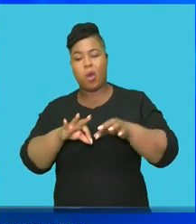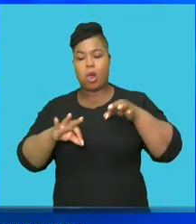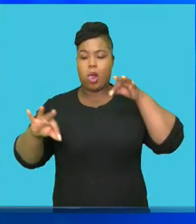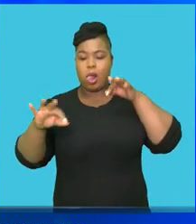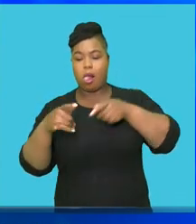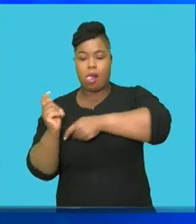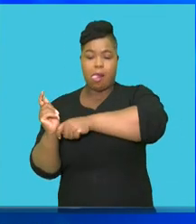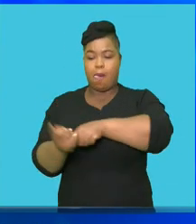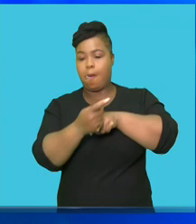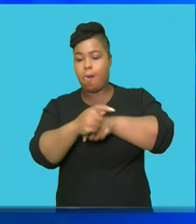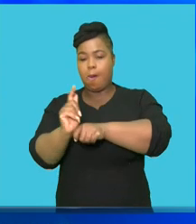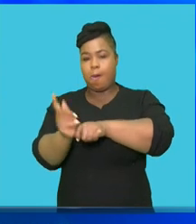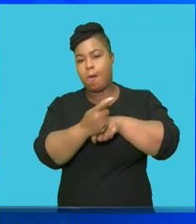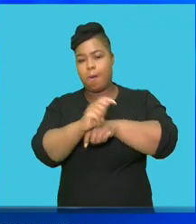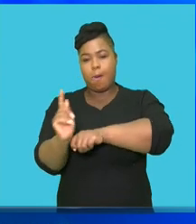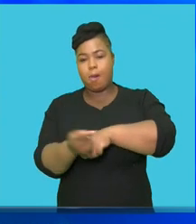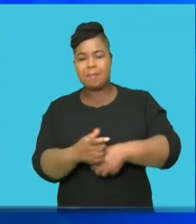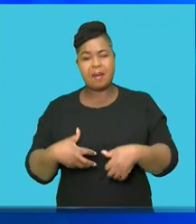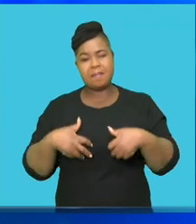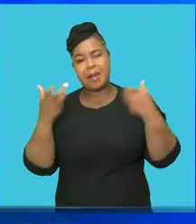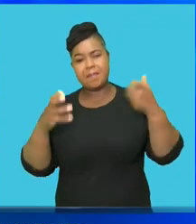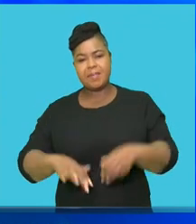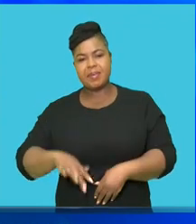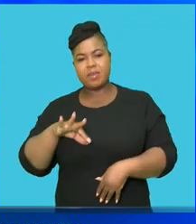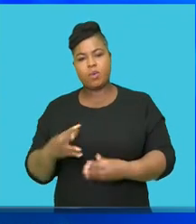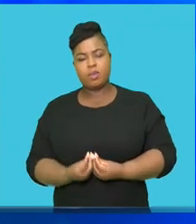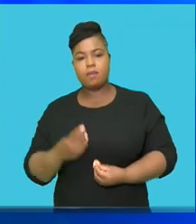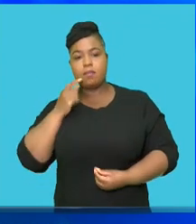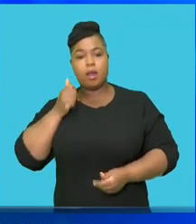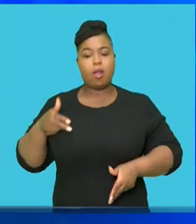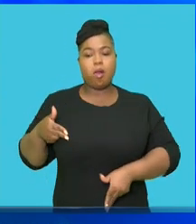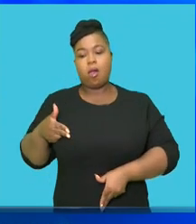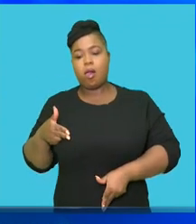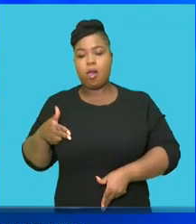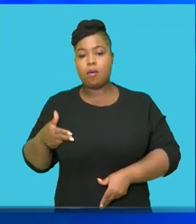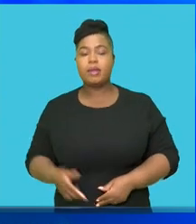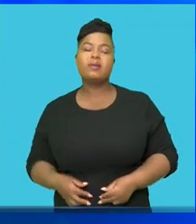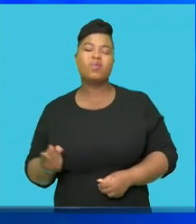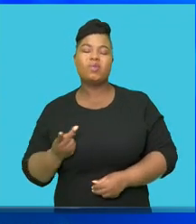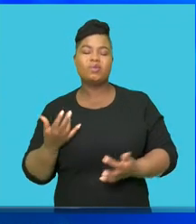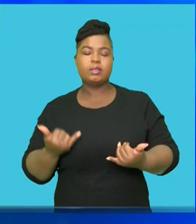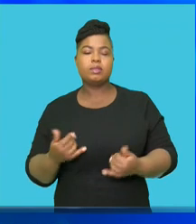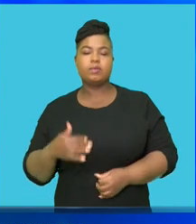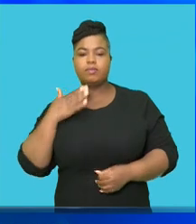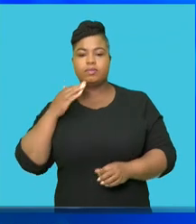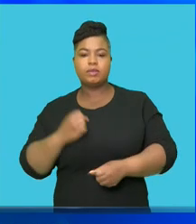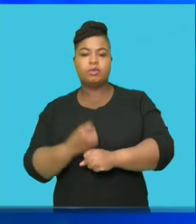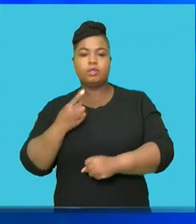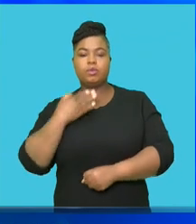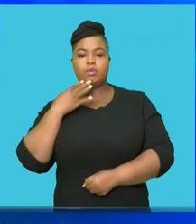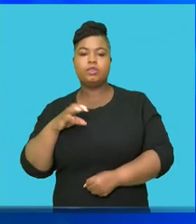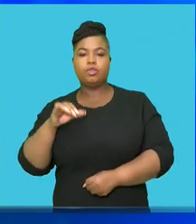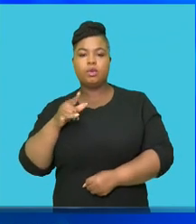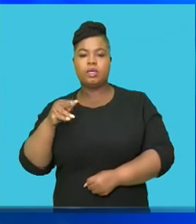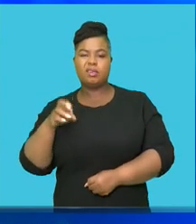ebalewzisa emoyeni kwae elu kwa bivu msindo e ambanendota epete umbu wakarika umpati soweze mfundo e khauti ni umatume